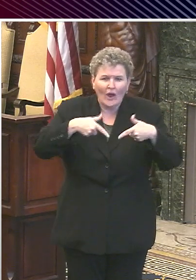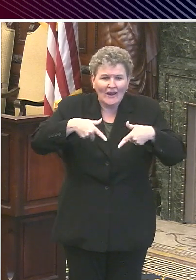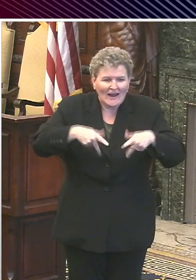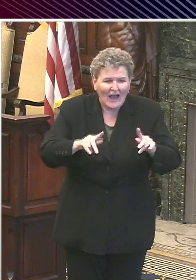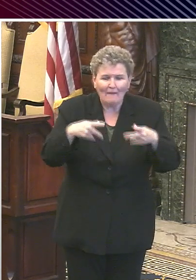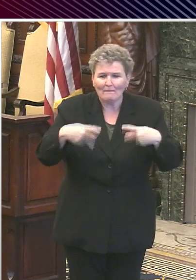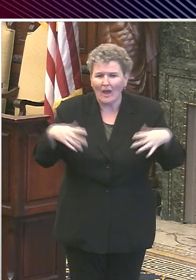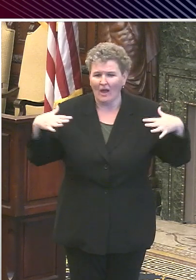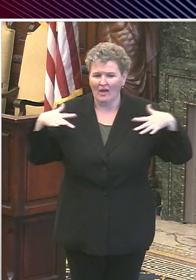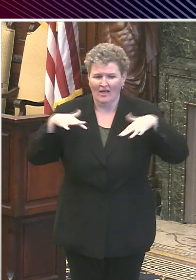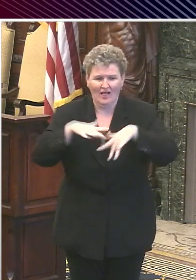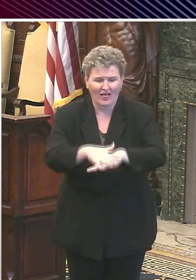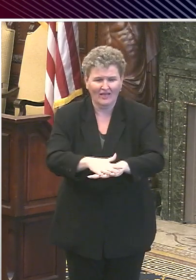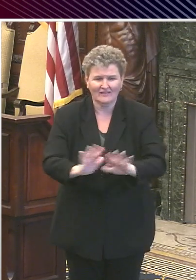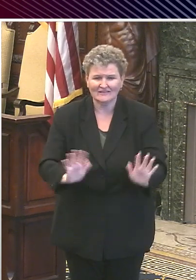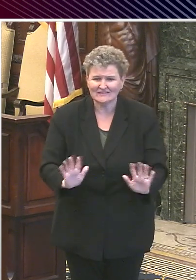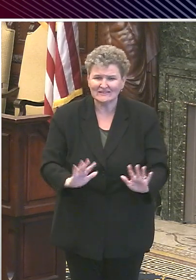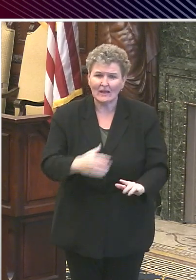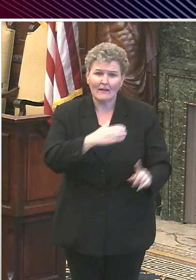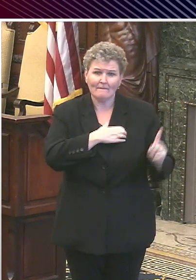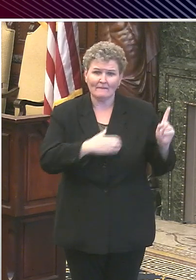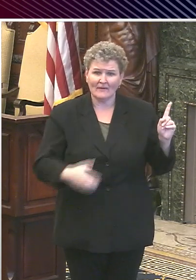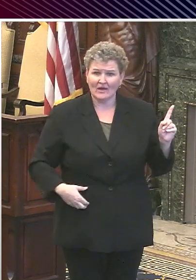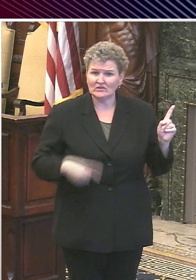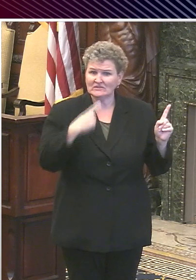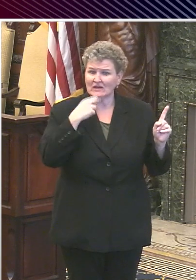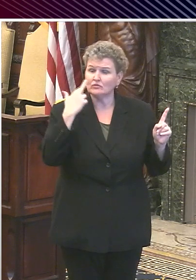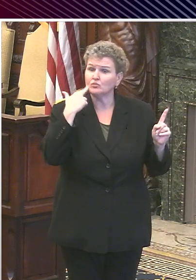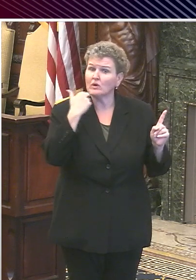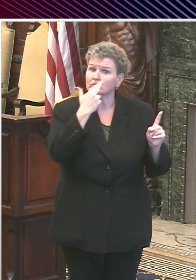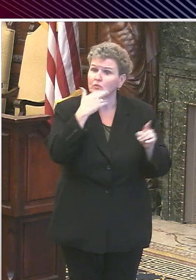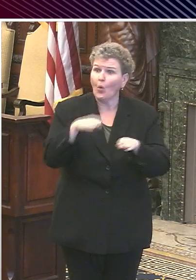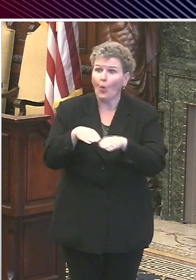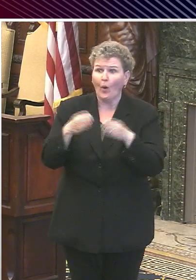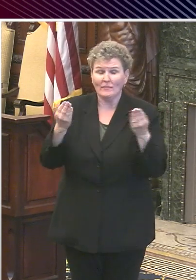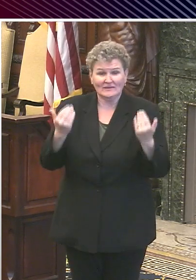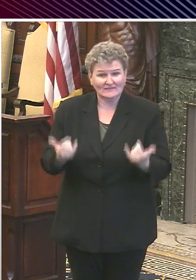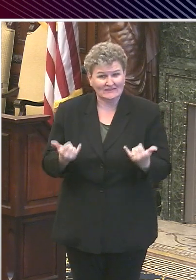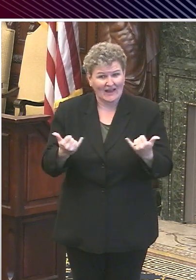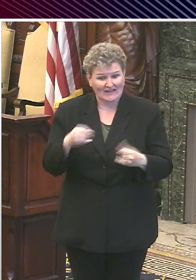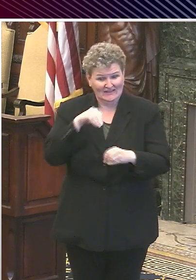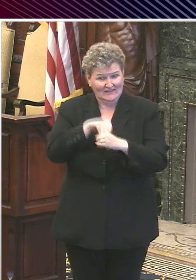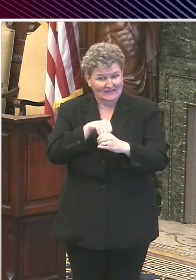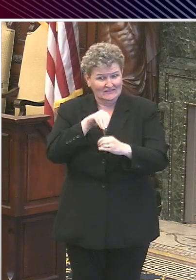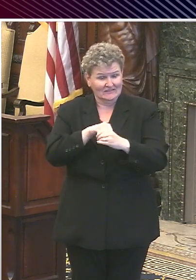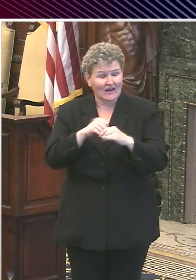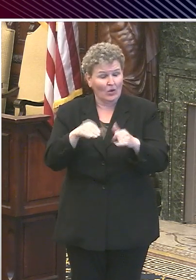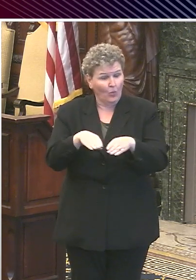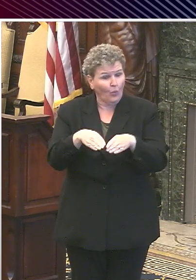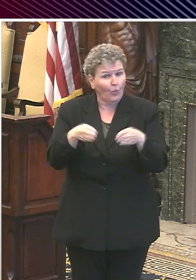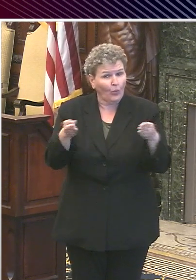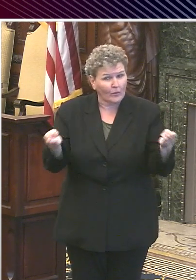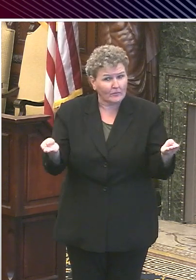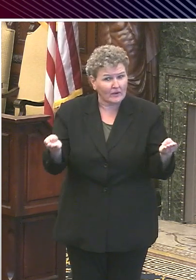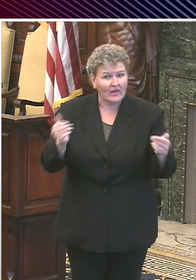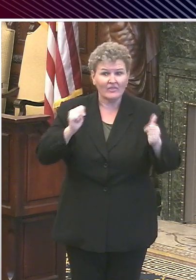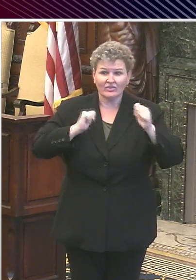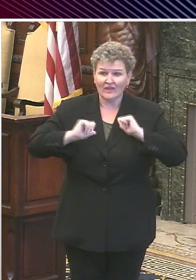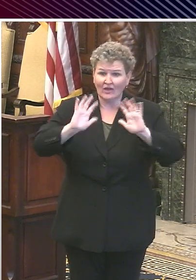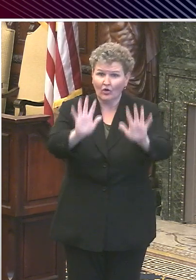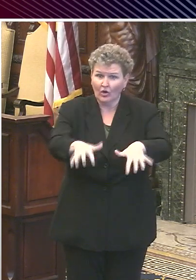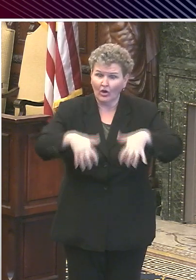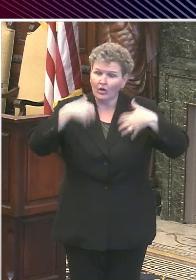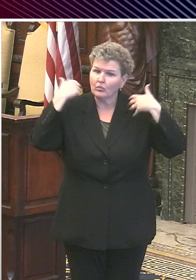Now, as the mayor said, as of today, we're allowing restaurants to reopen for indoor dining and theaters to reopen with